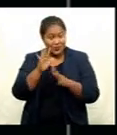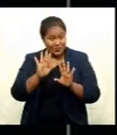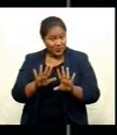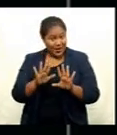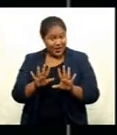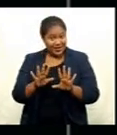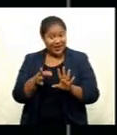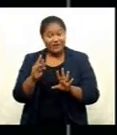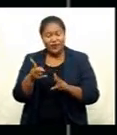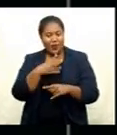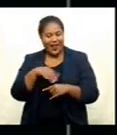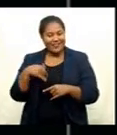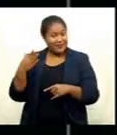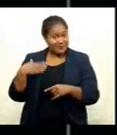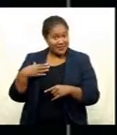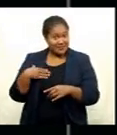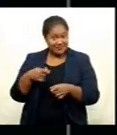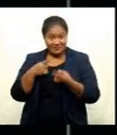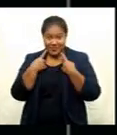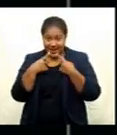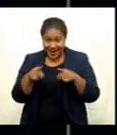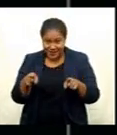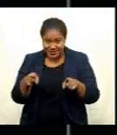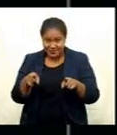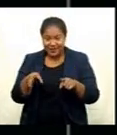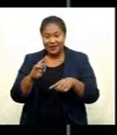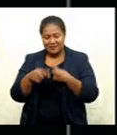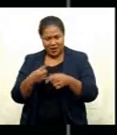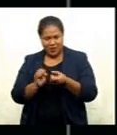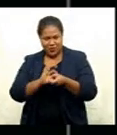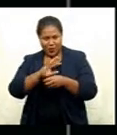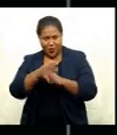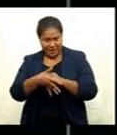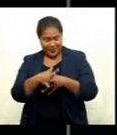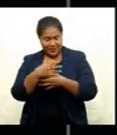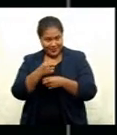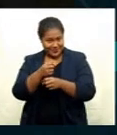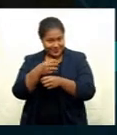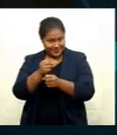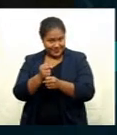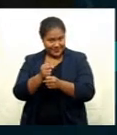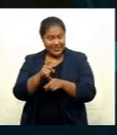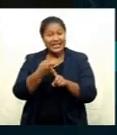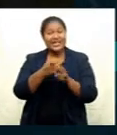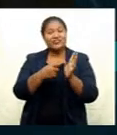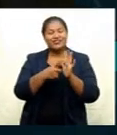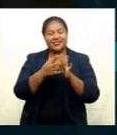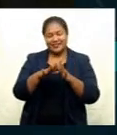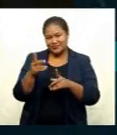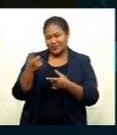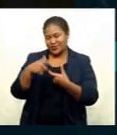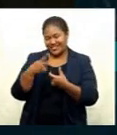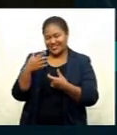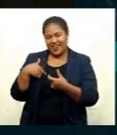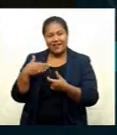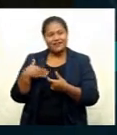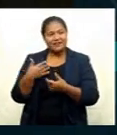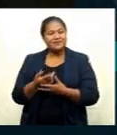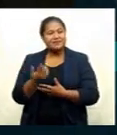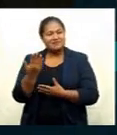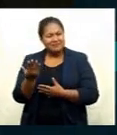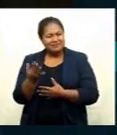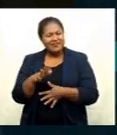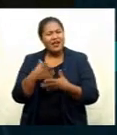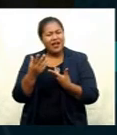the Health Ministry's virtual press conference that will be held tonight, Kritika Kumar joins us live now. Kritika, so